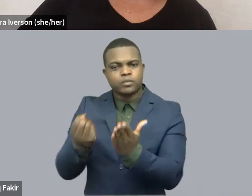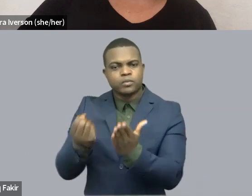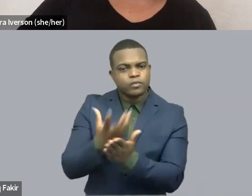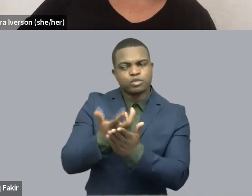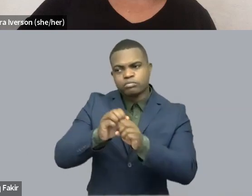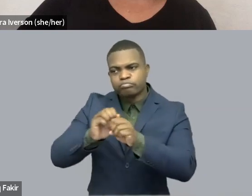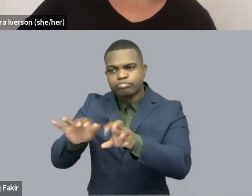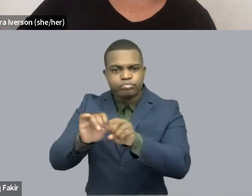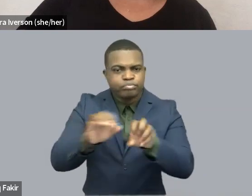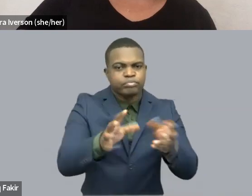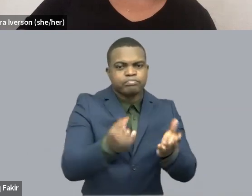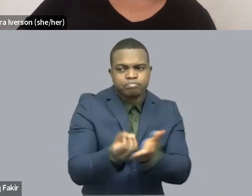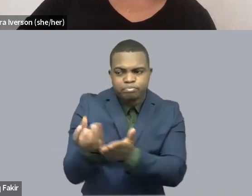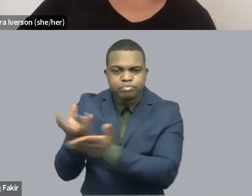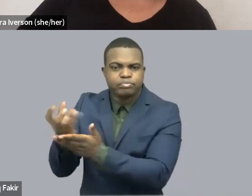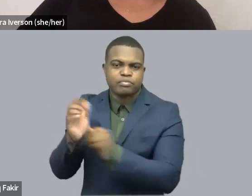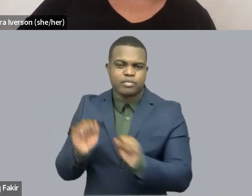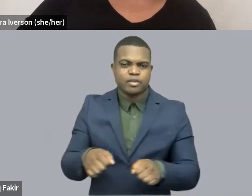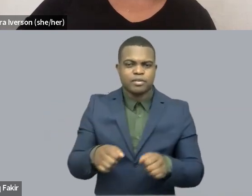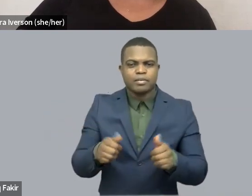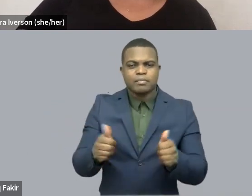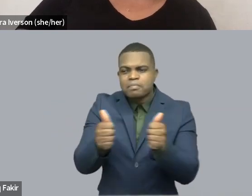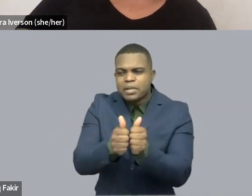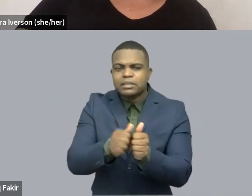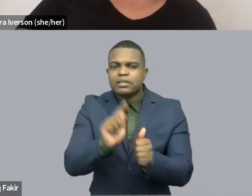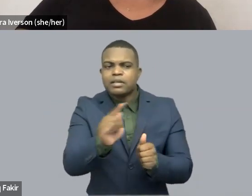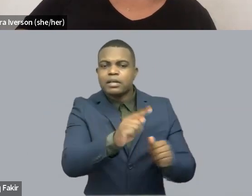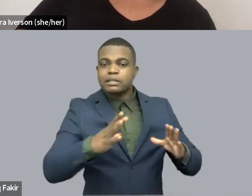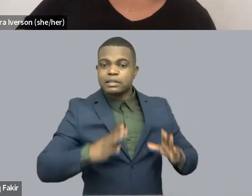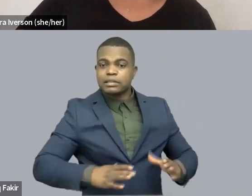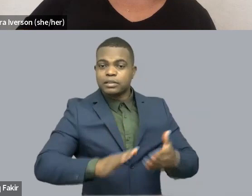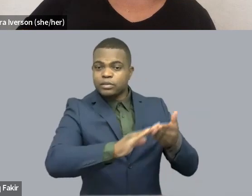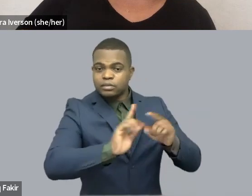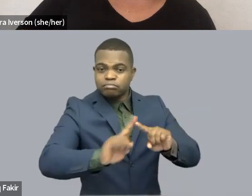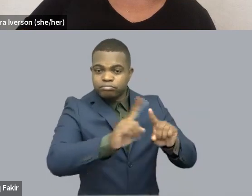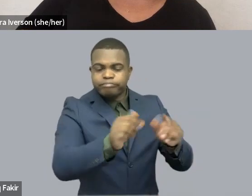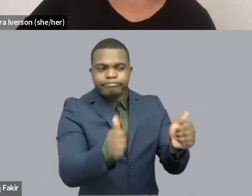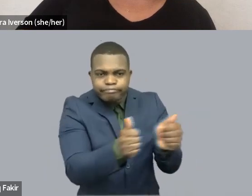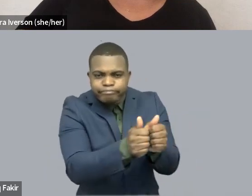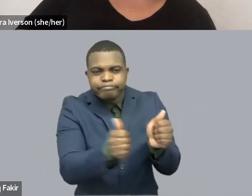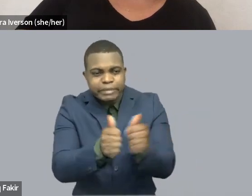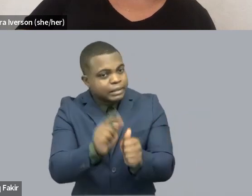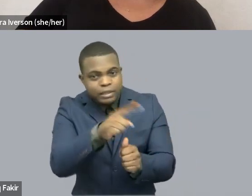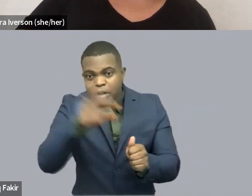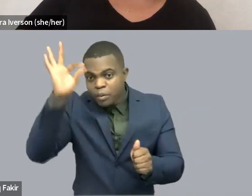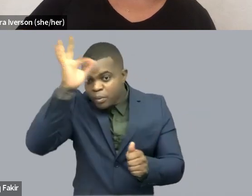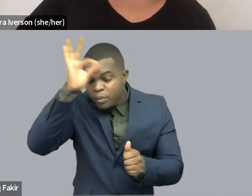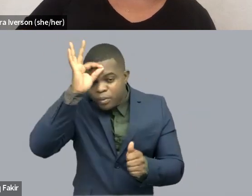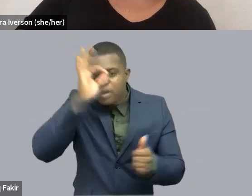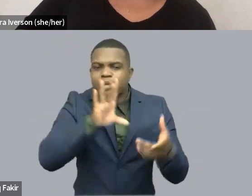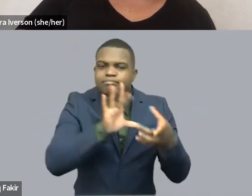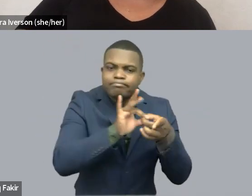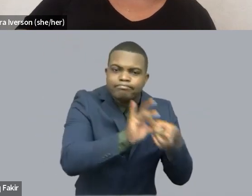is a little bit what we're doing, but also kind of translating this knowledge for policymakers that are often, either